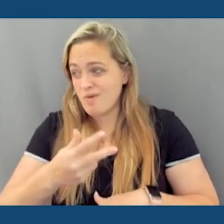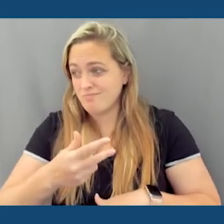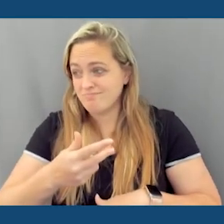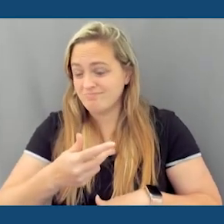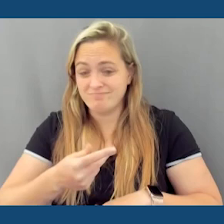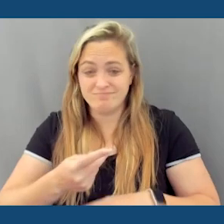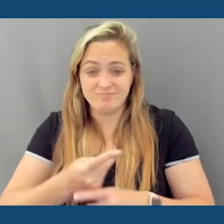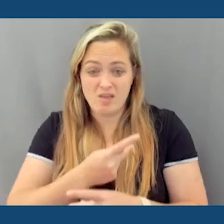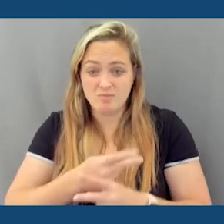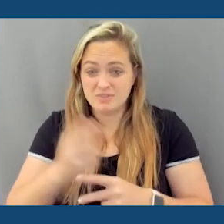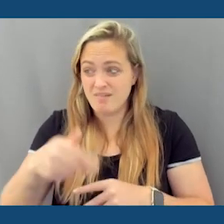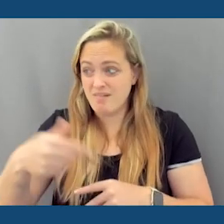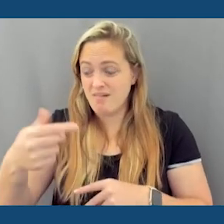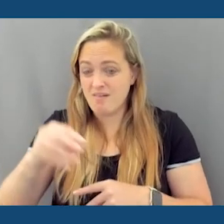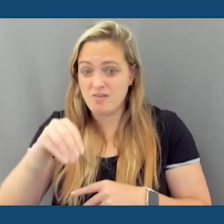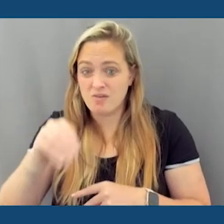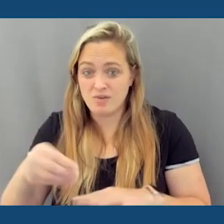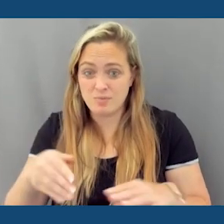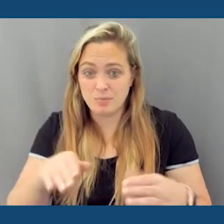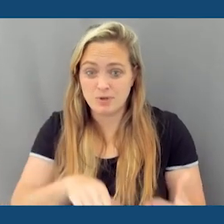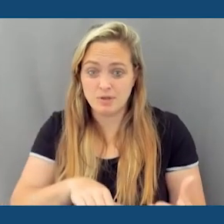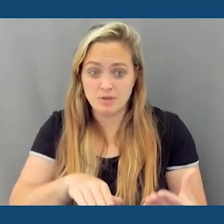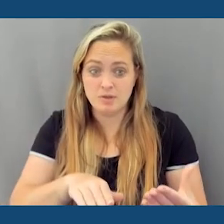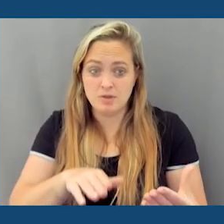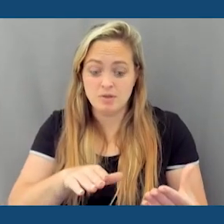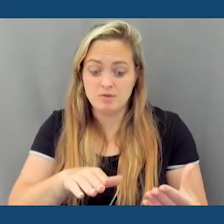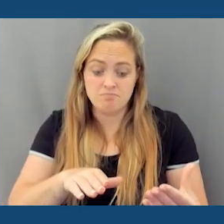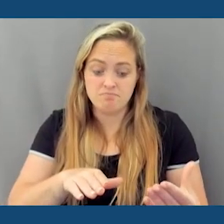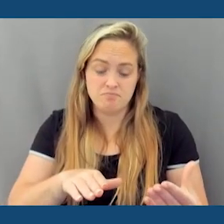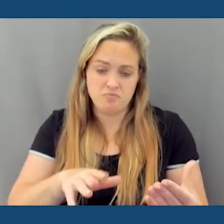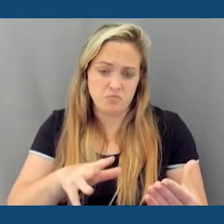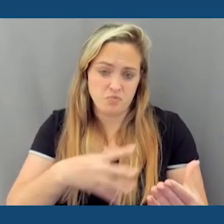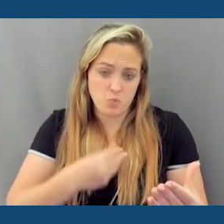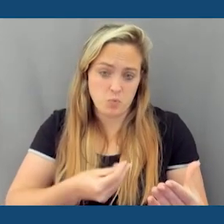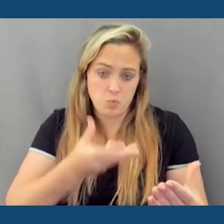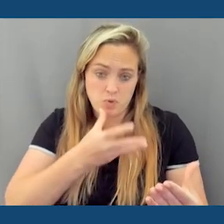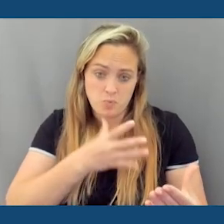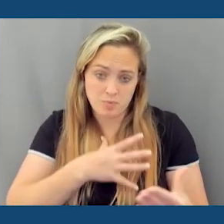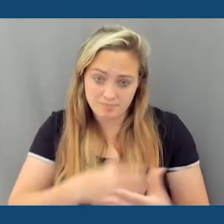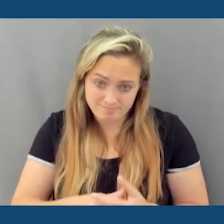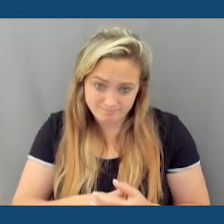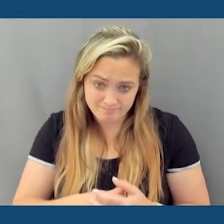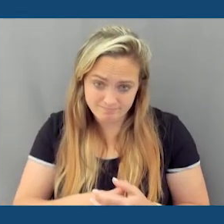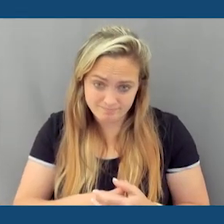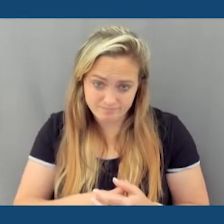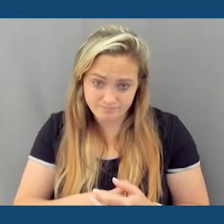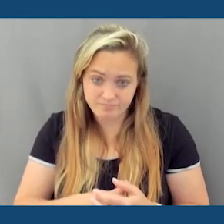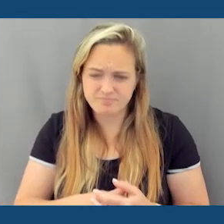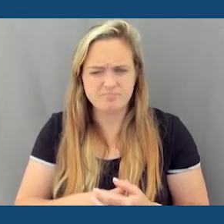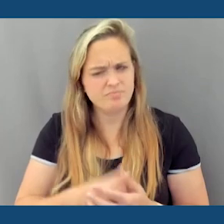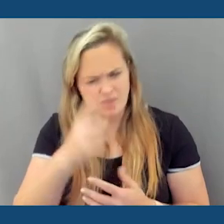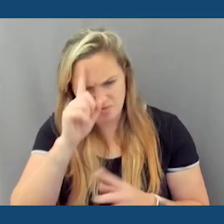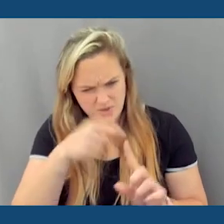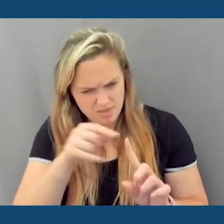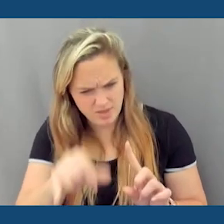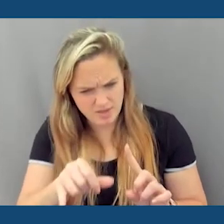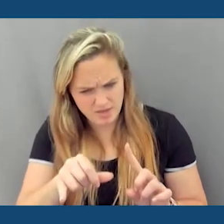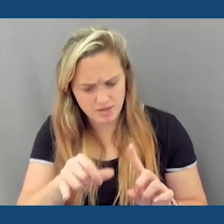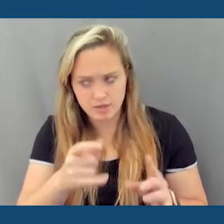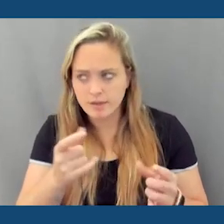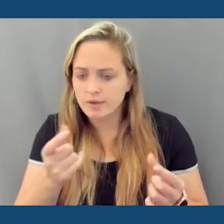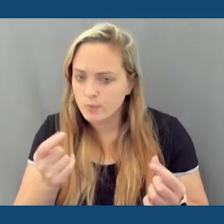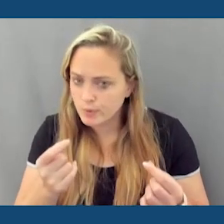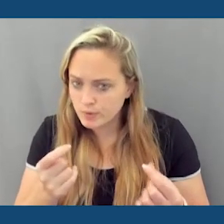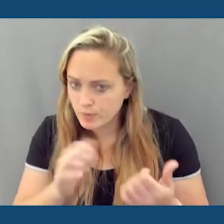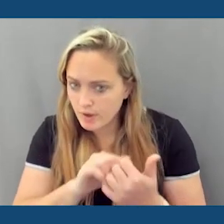of mortality than women who are not women of color. So think about that, process that. And then the question is, what are you going to do about